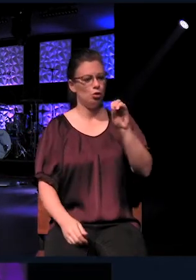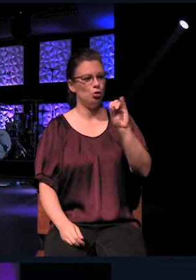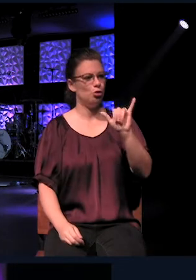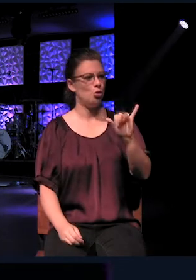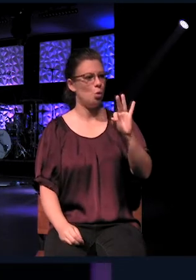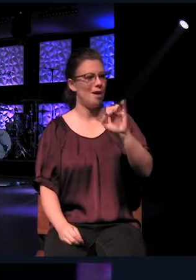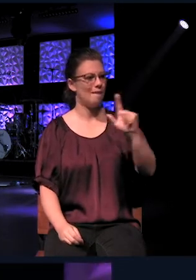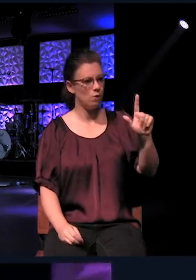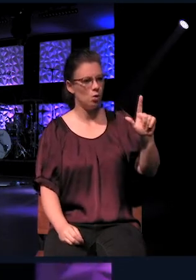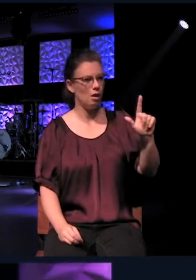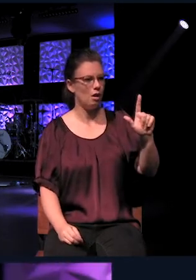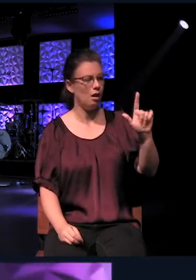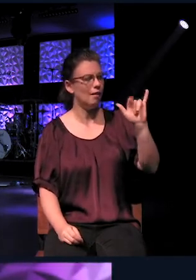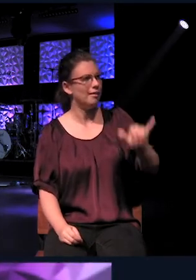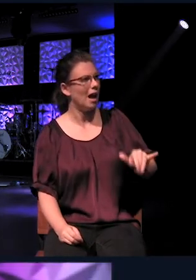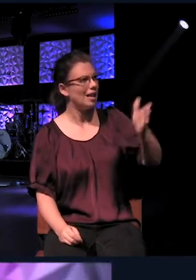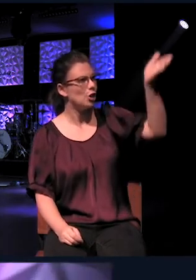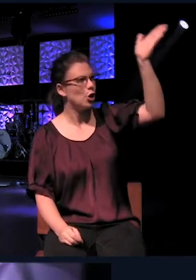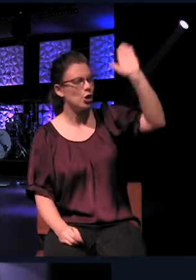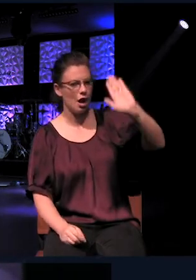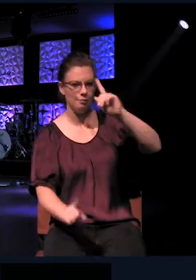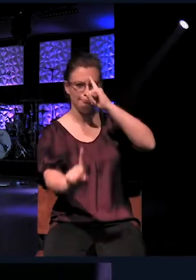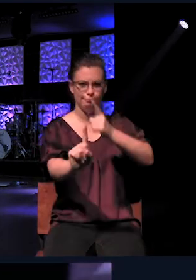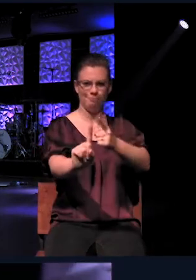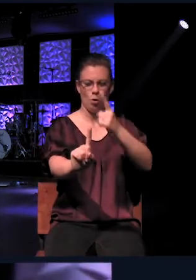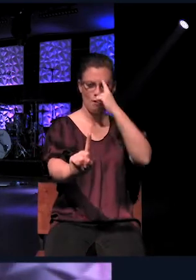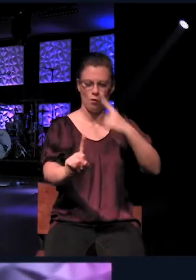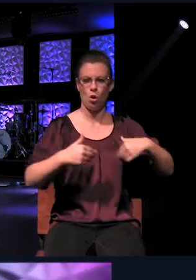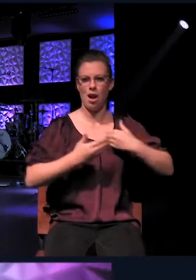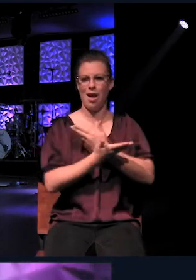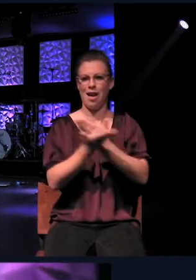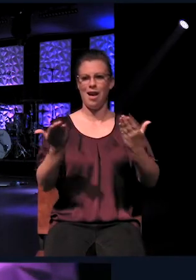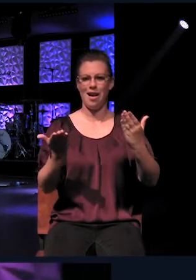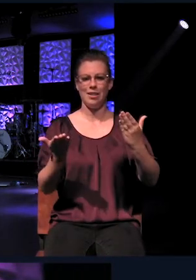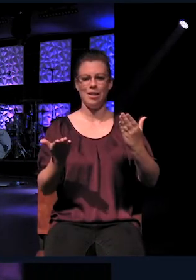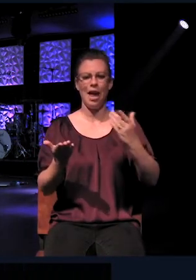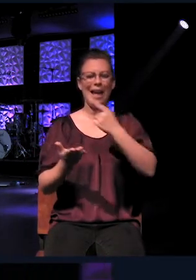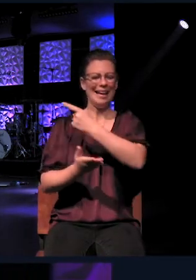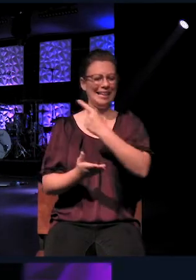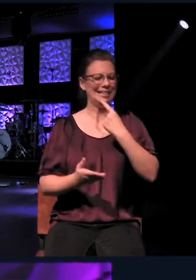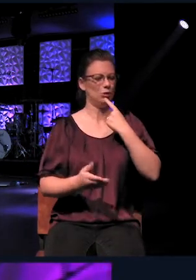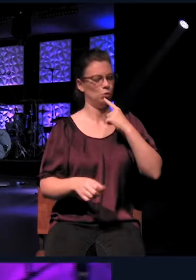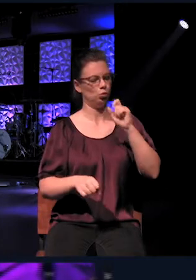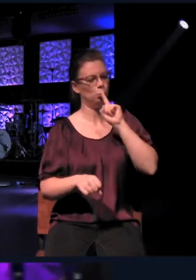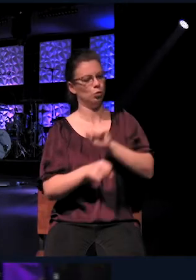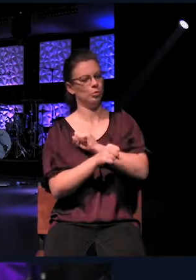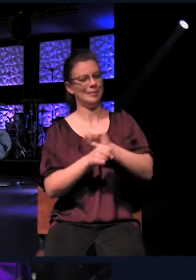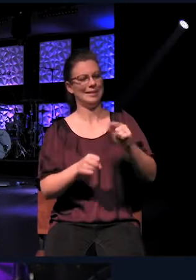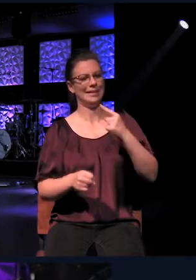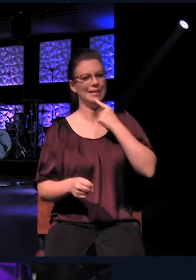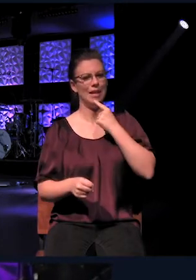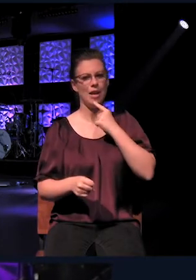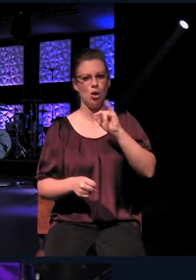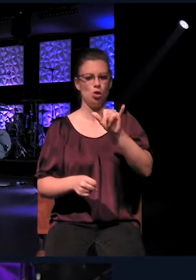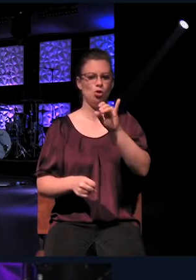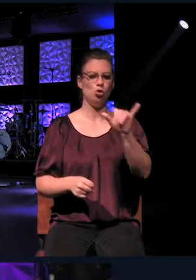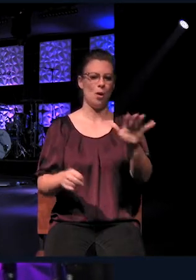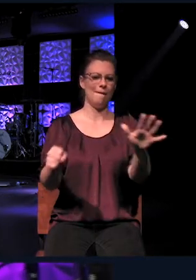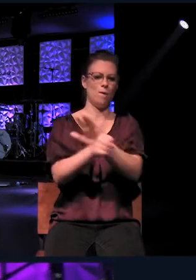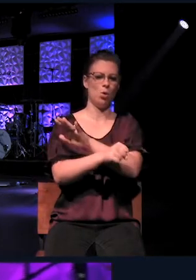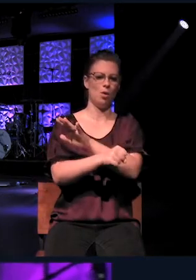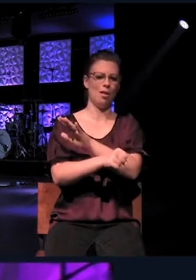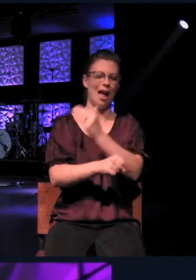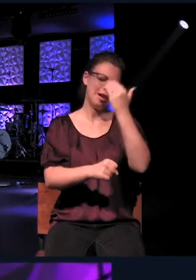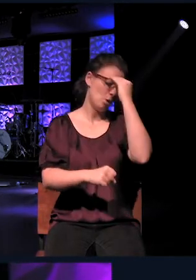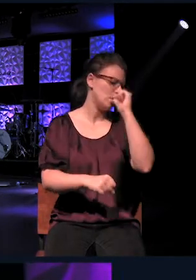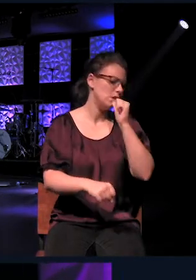joyful, and that's on the screen, and you're like, Shannon, that's not proper English, and the proper English lady that works here on staff named Chelsea told me that's not proper English, and